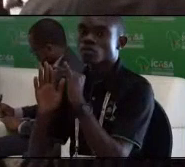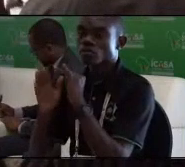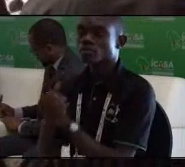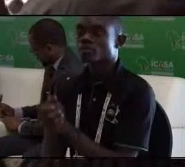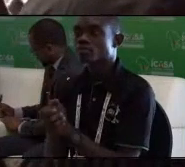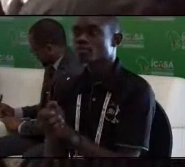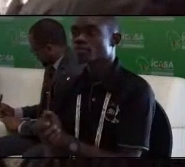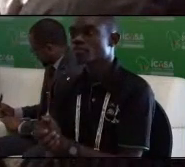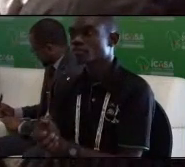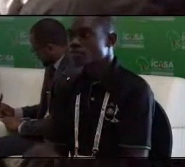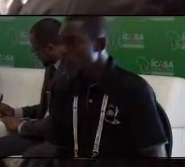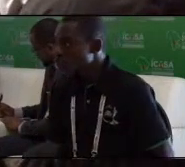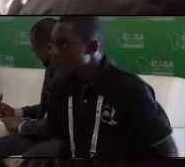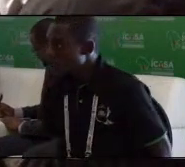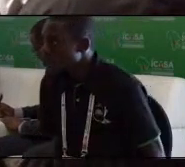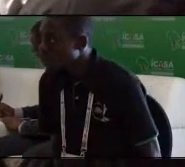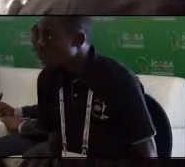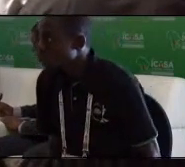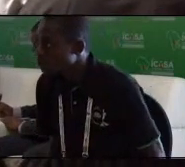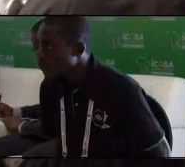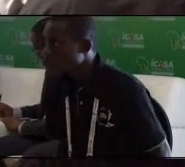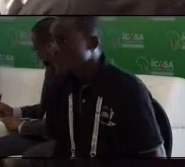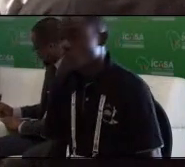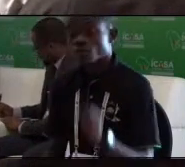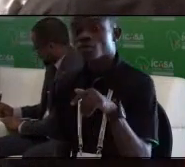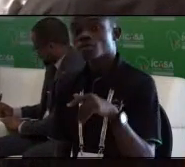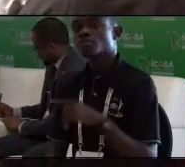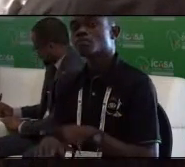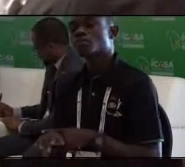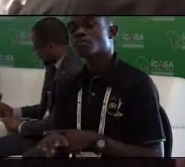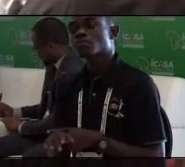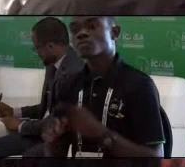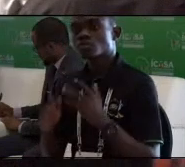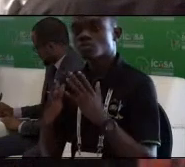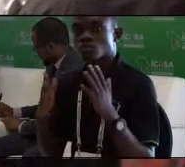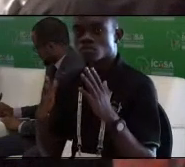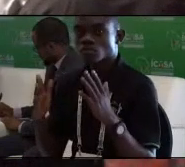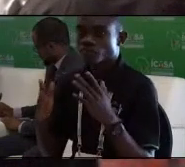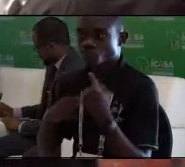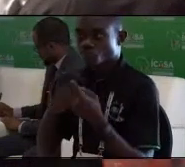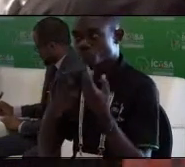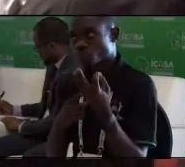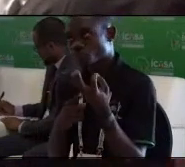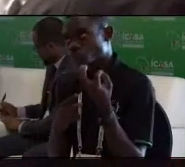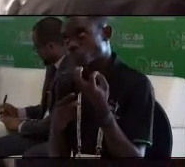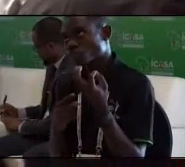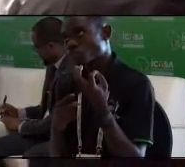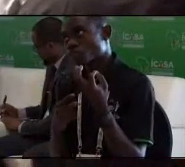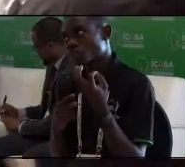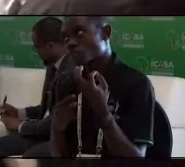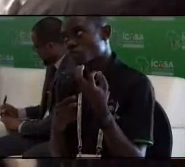is, it seems like at the moment, most of the uptake is driven